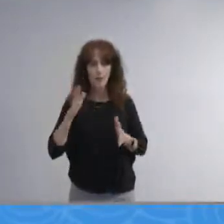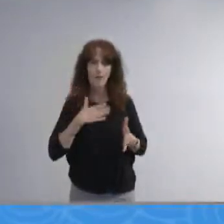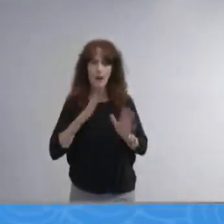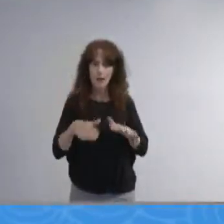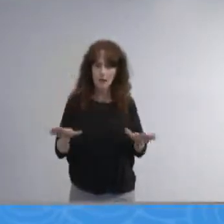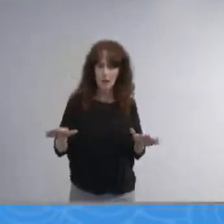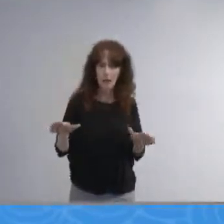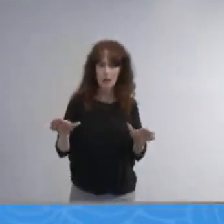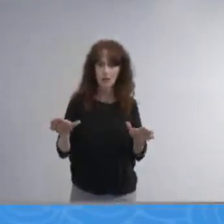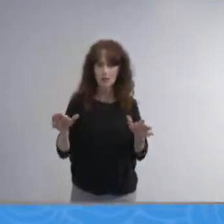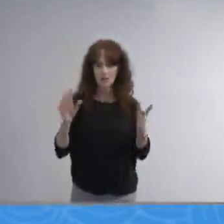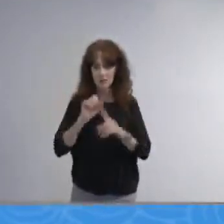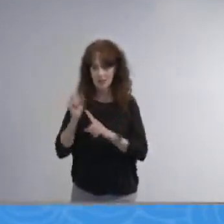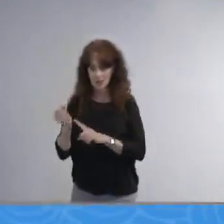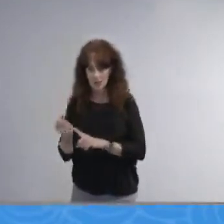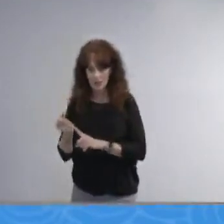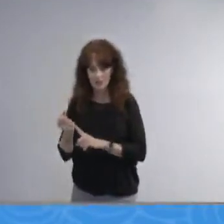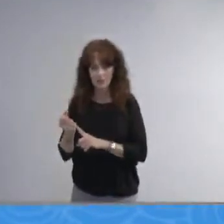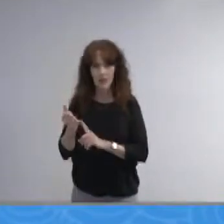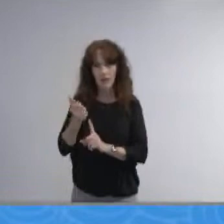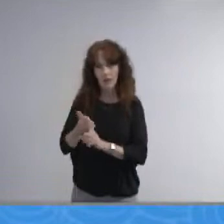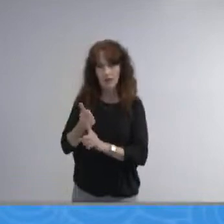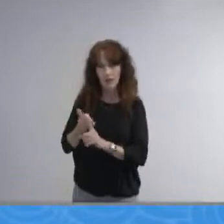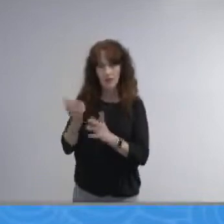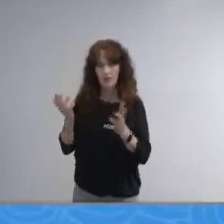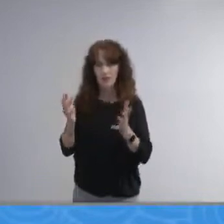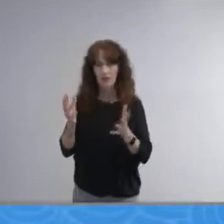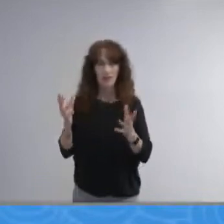child's condition, and that one in itself is huge. So